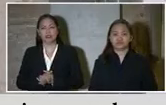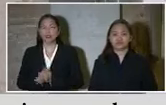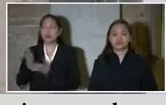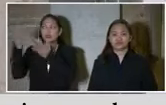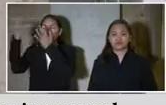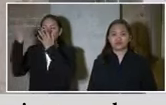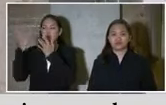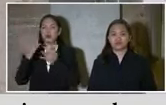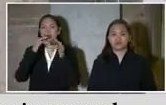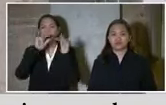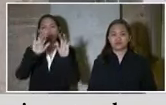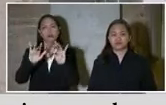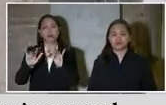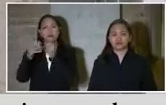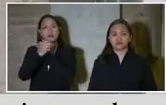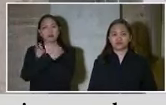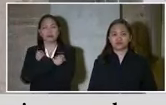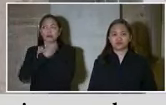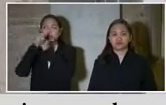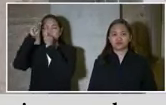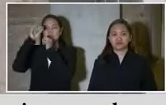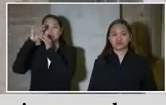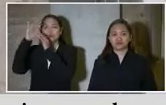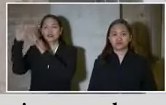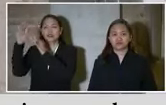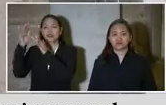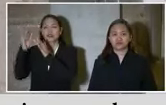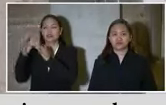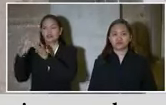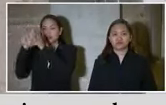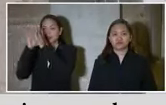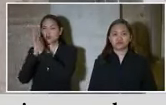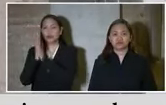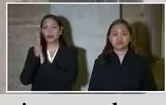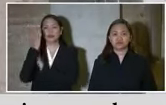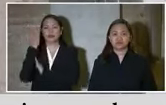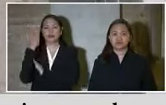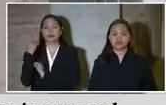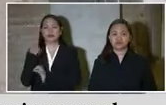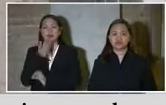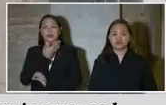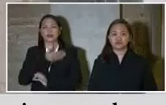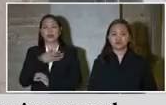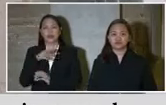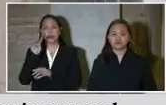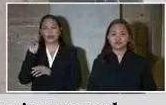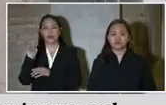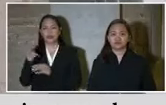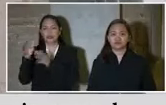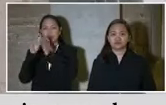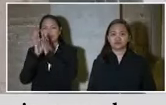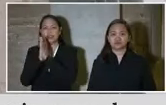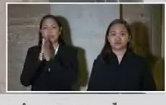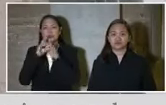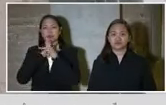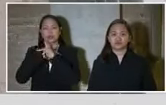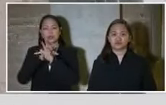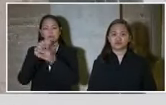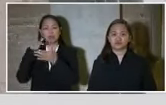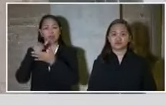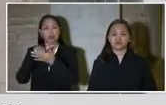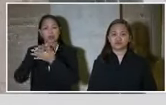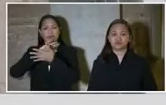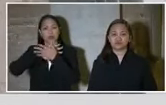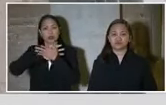Merciful and compassionate Father, we come to you in our need to seek your protection against the